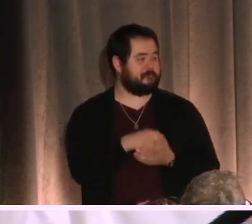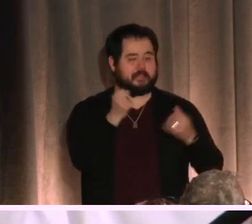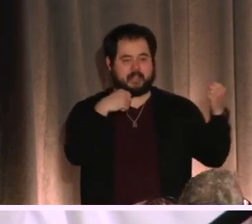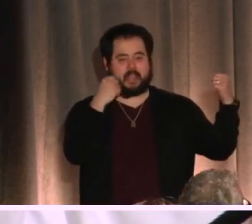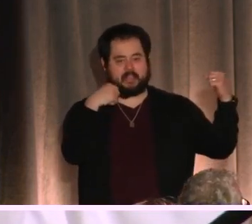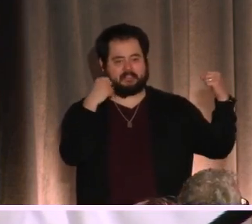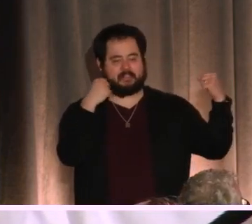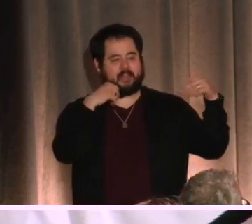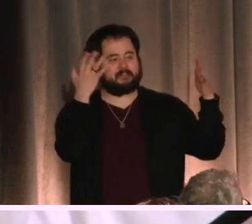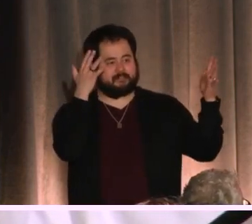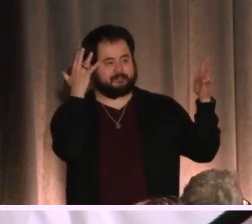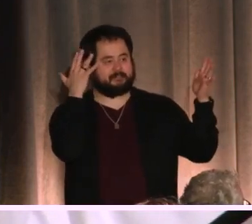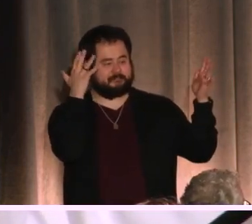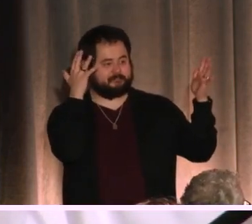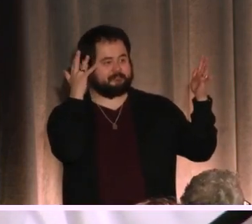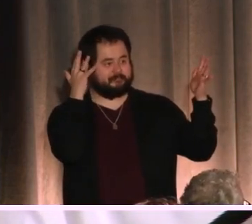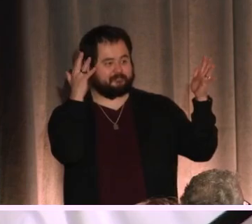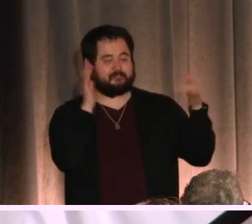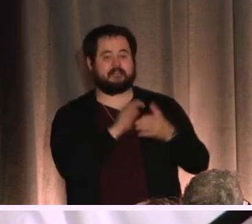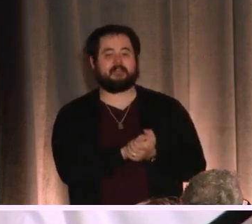be able to